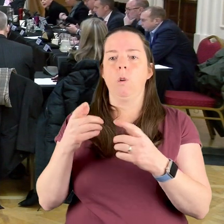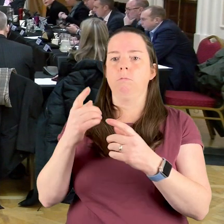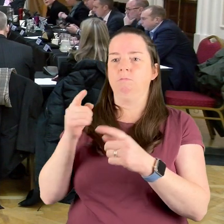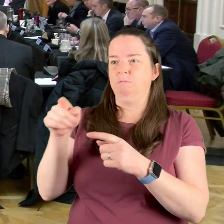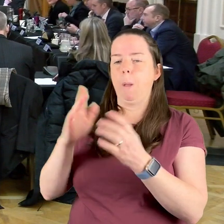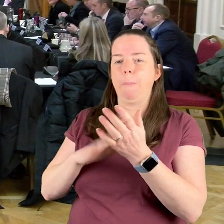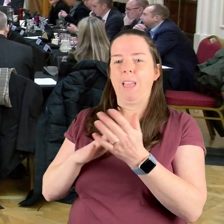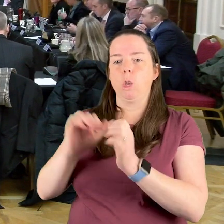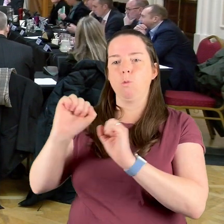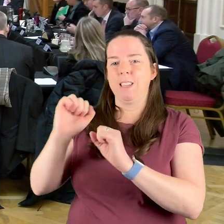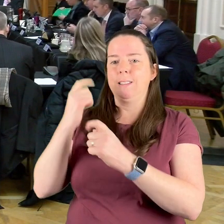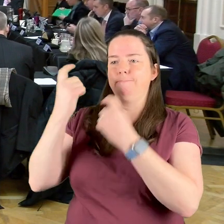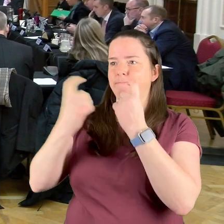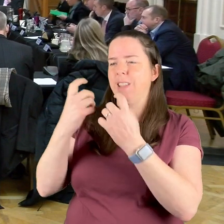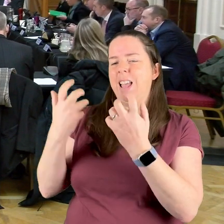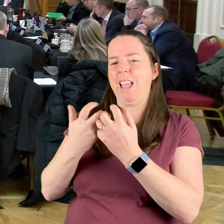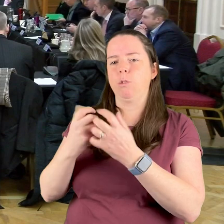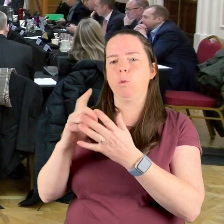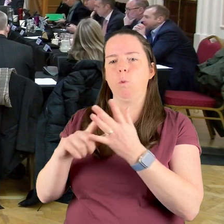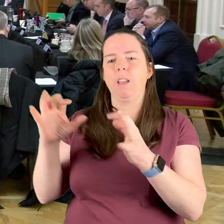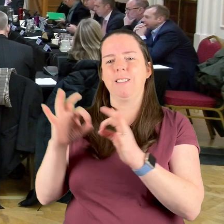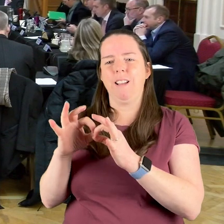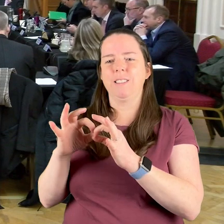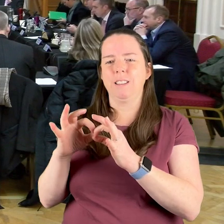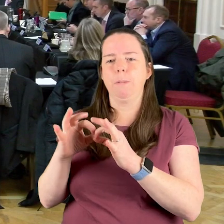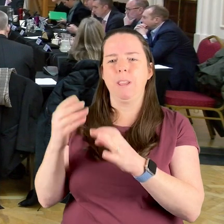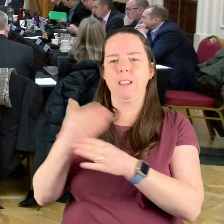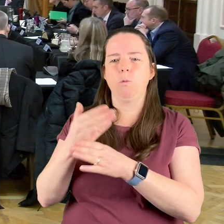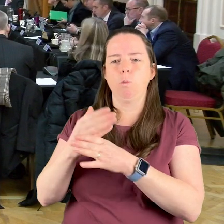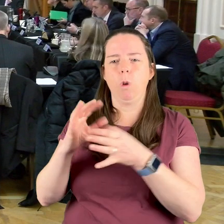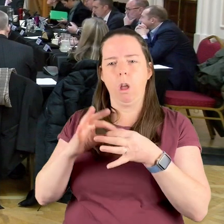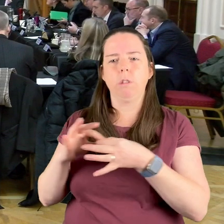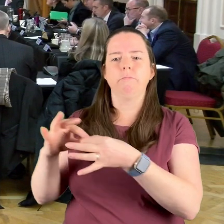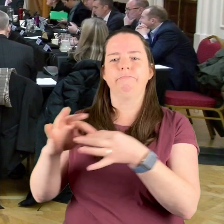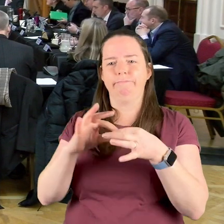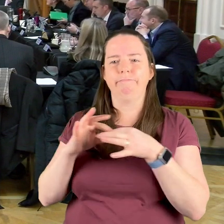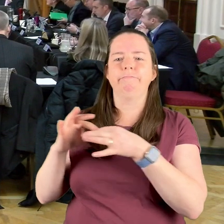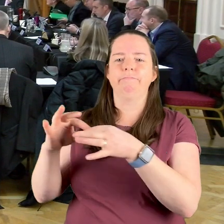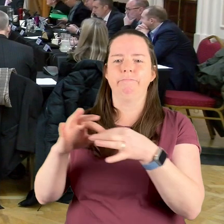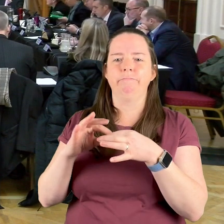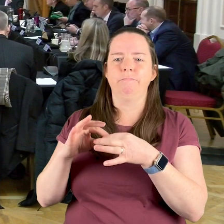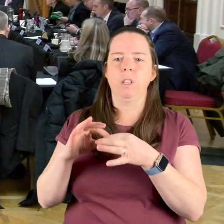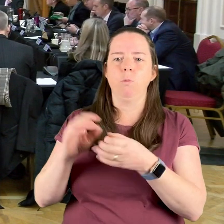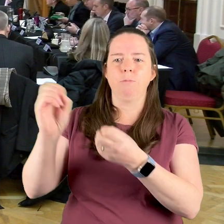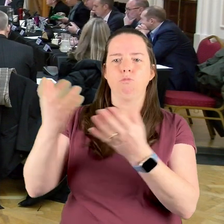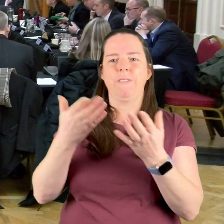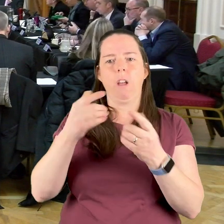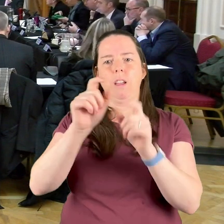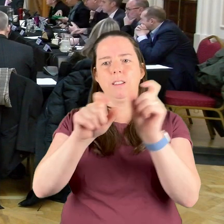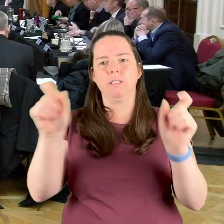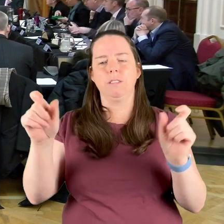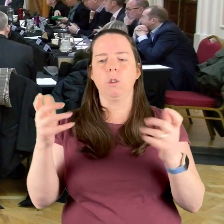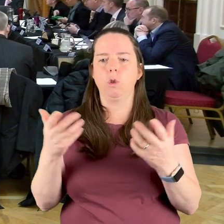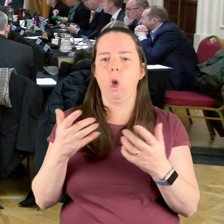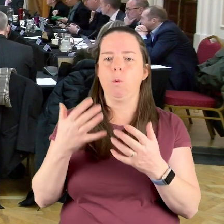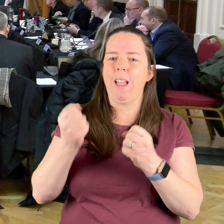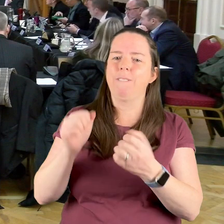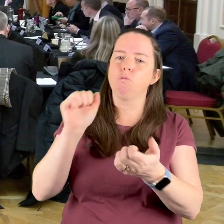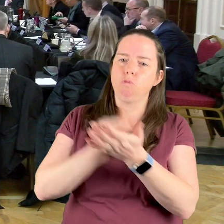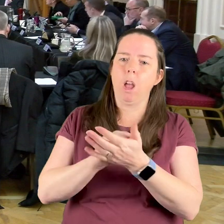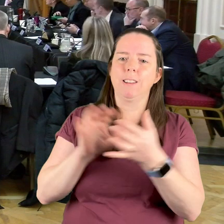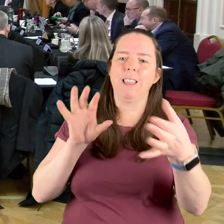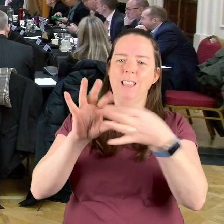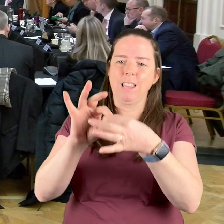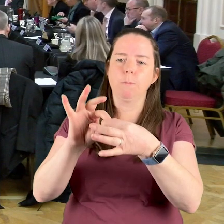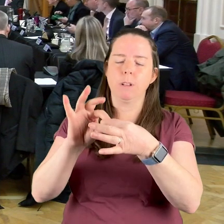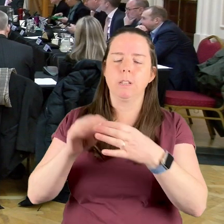account Matthew's reflection about how do we work ICB with providers so that we